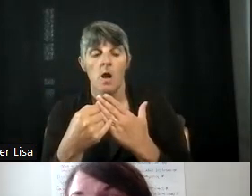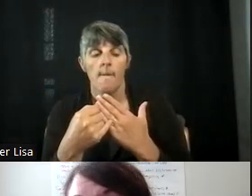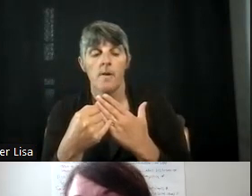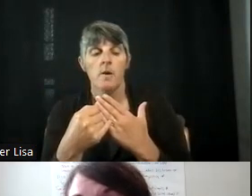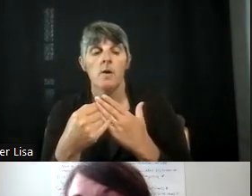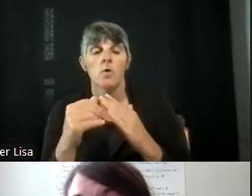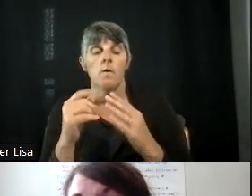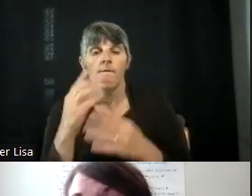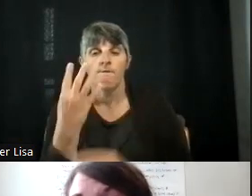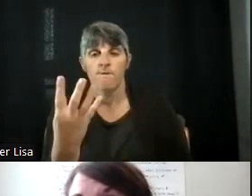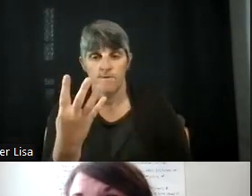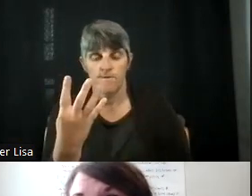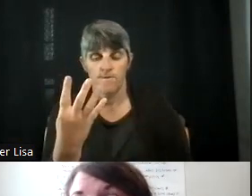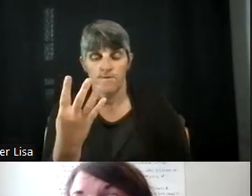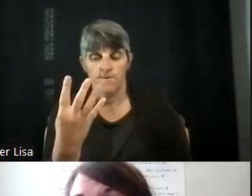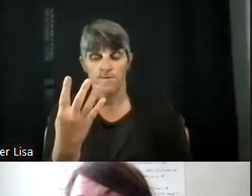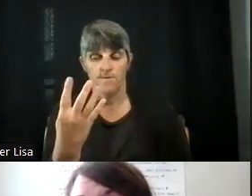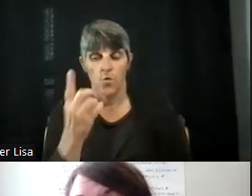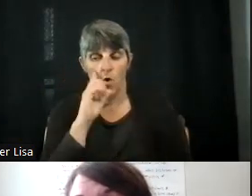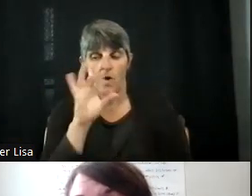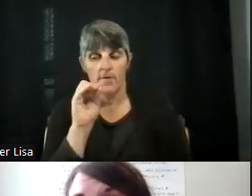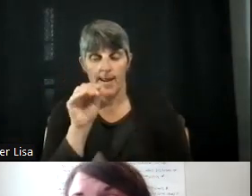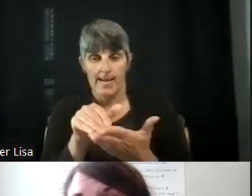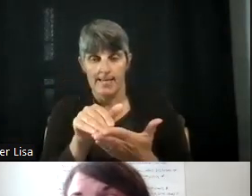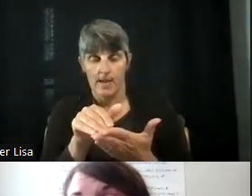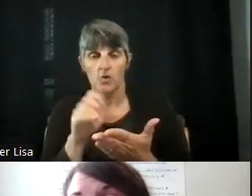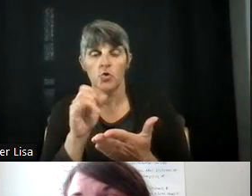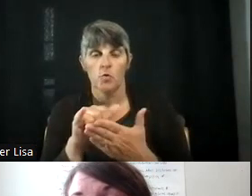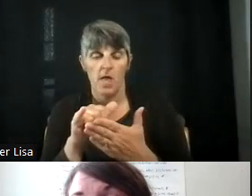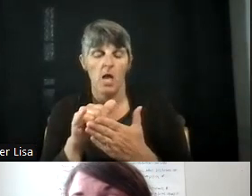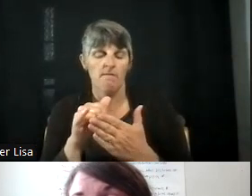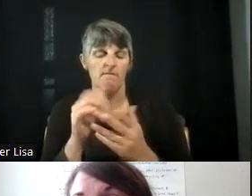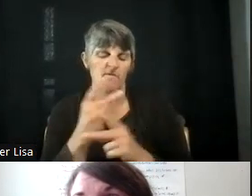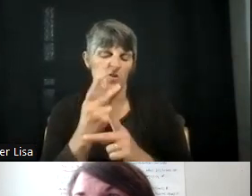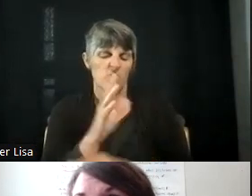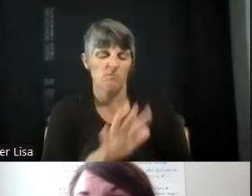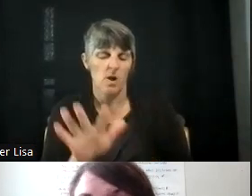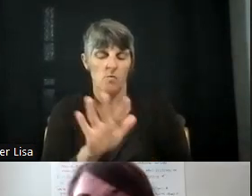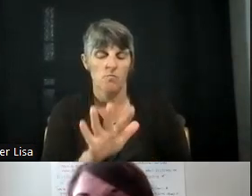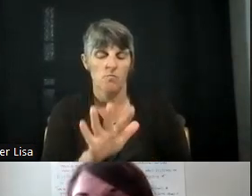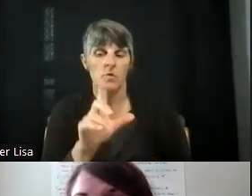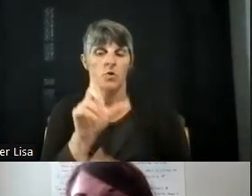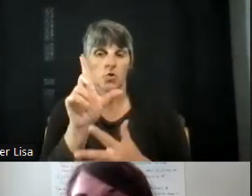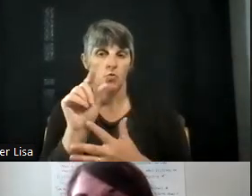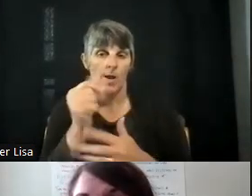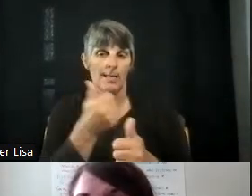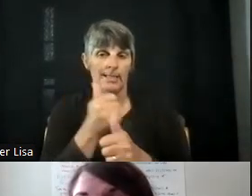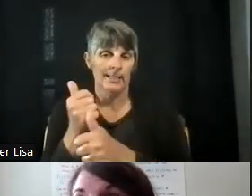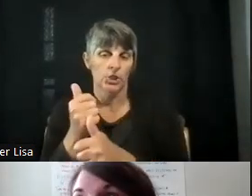doing 4 for 80,000. So that works out to about